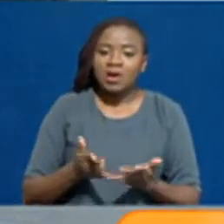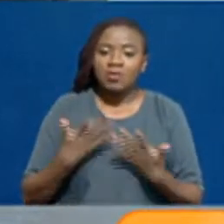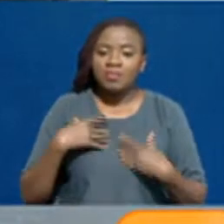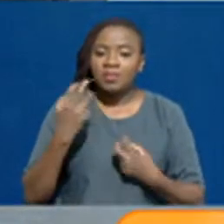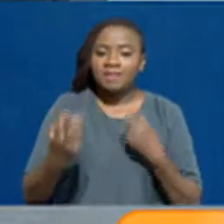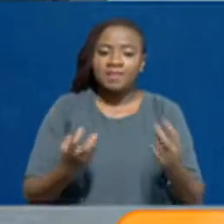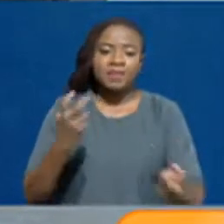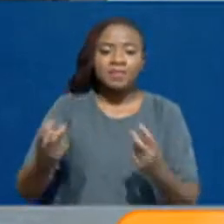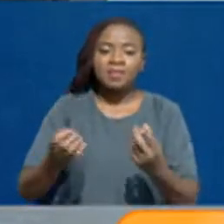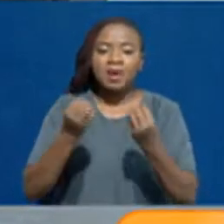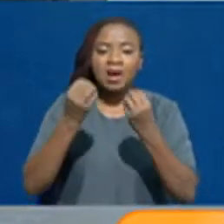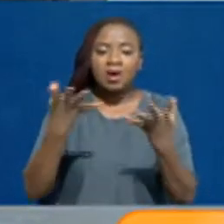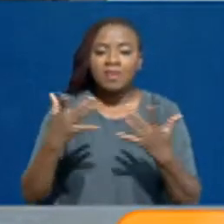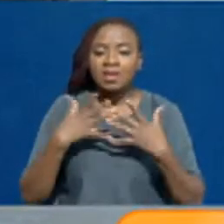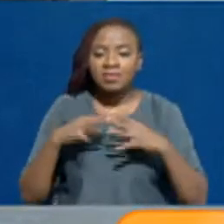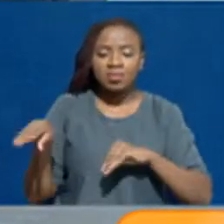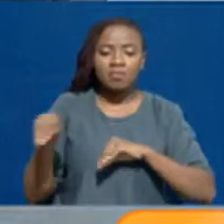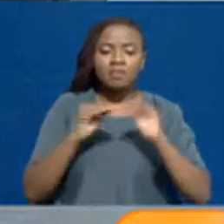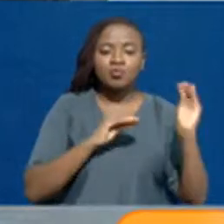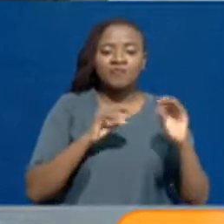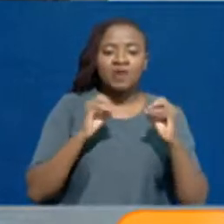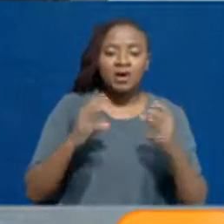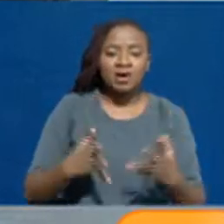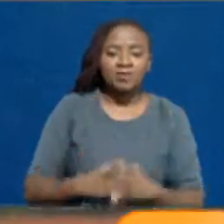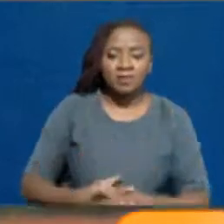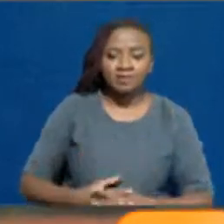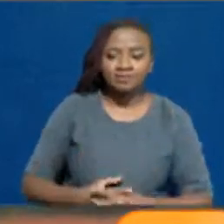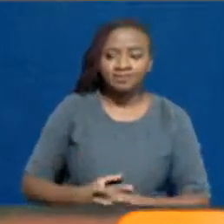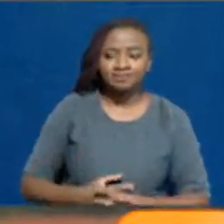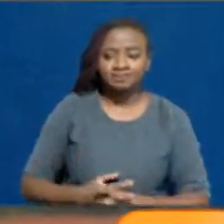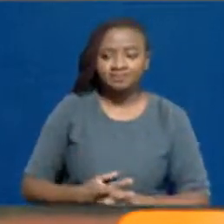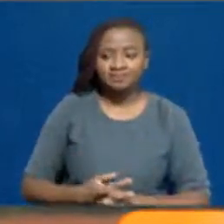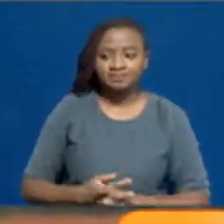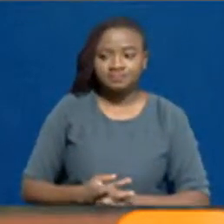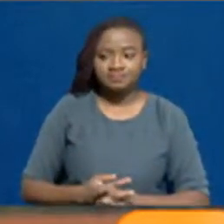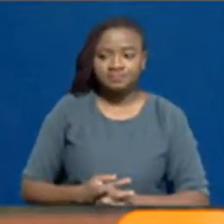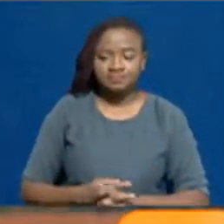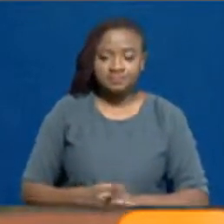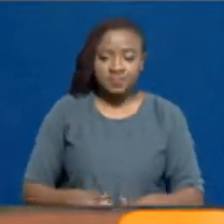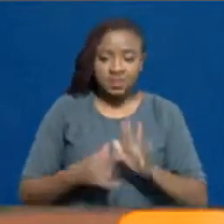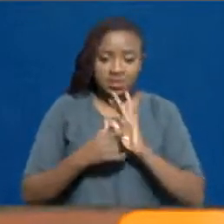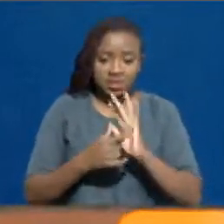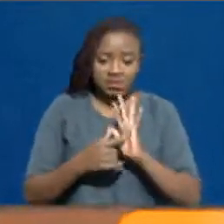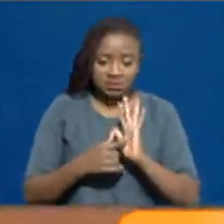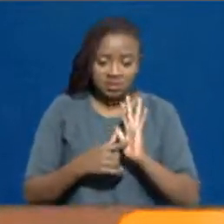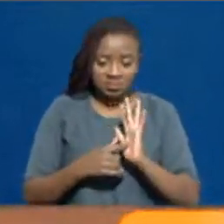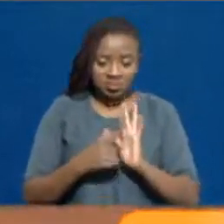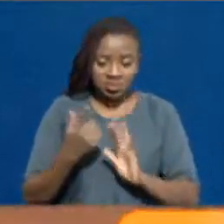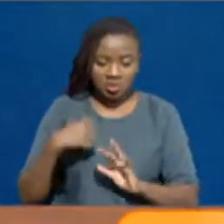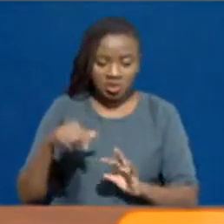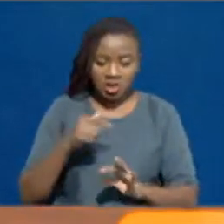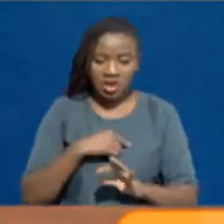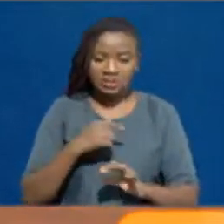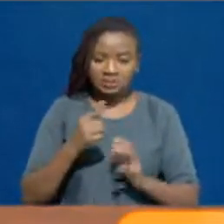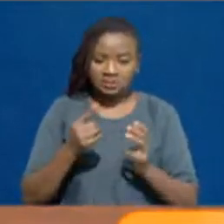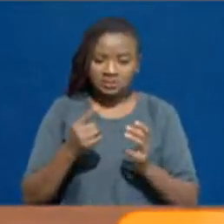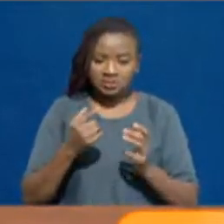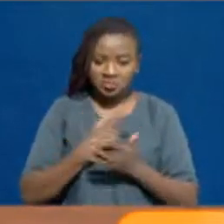and displacements? I think I would say over the weekend we haven't done the